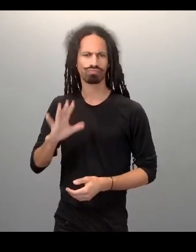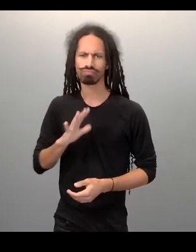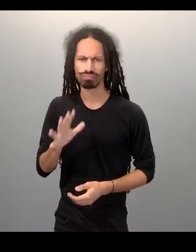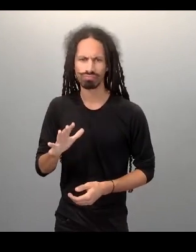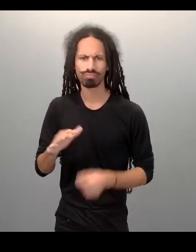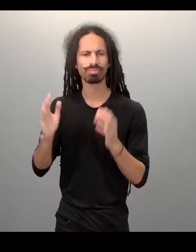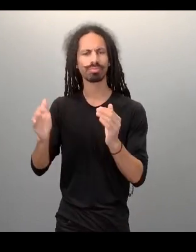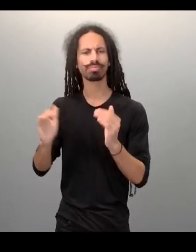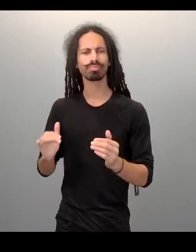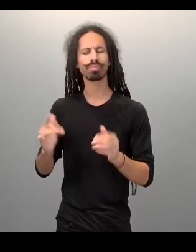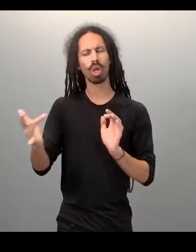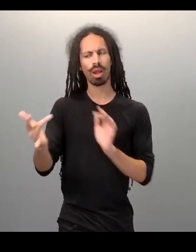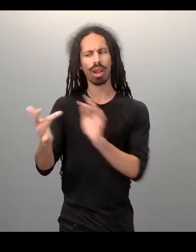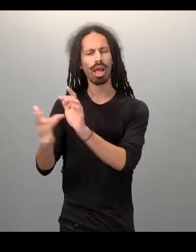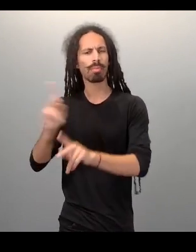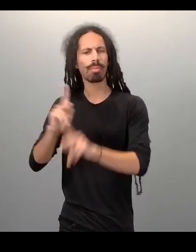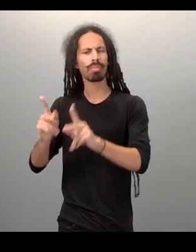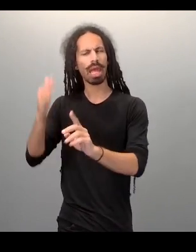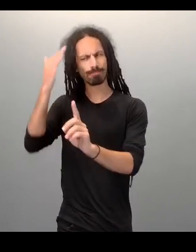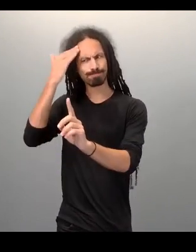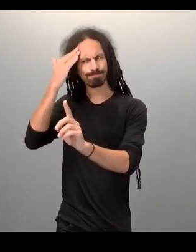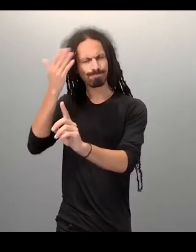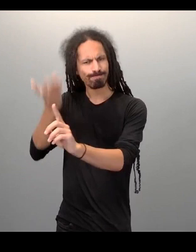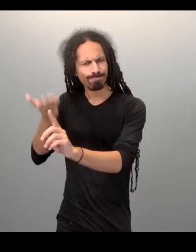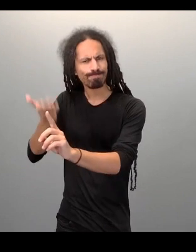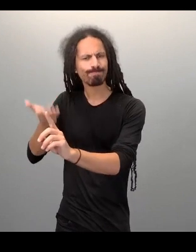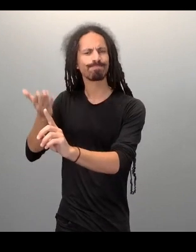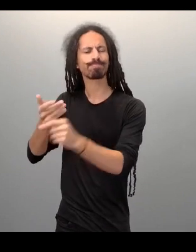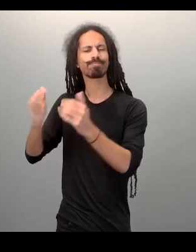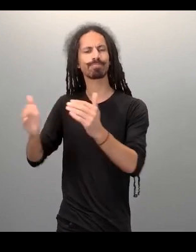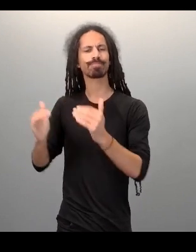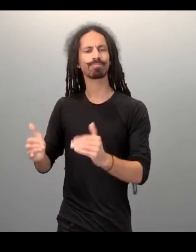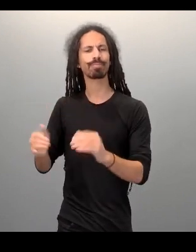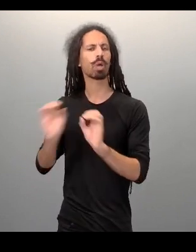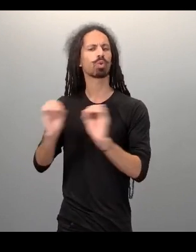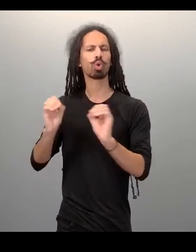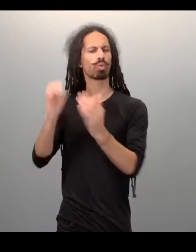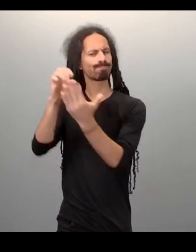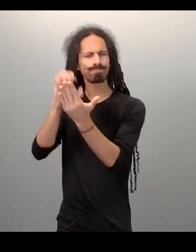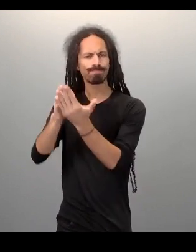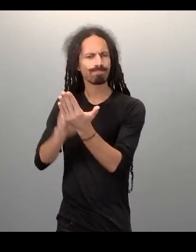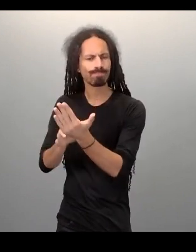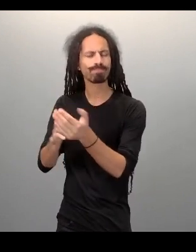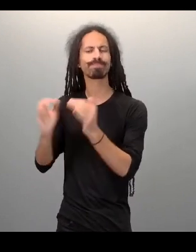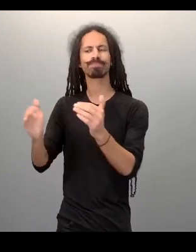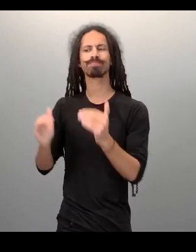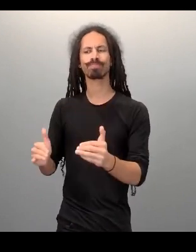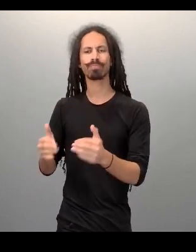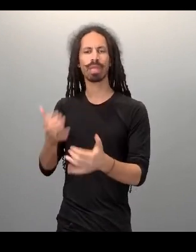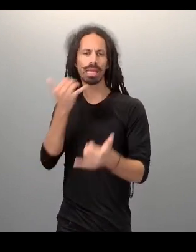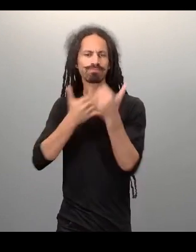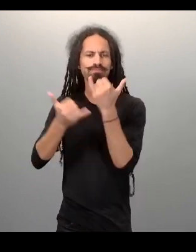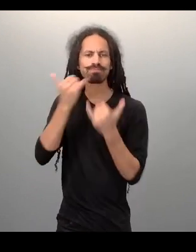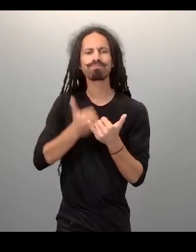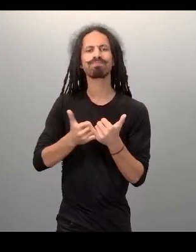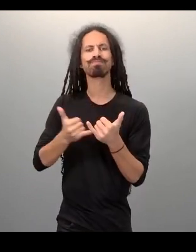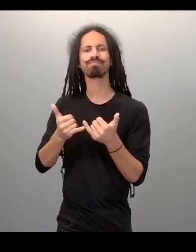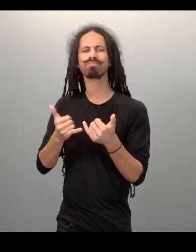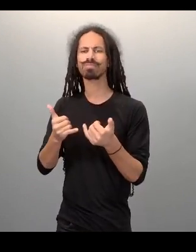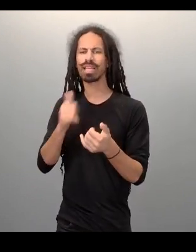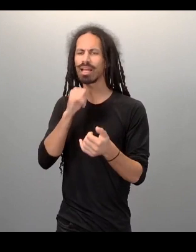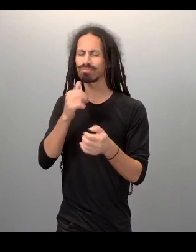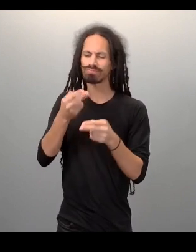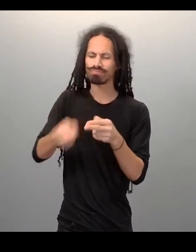to people you may know well, has no defined structure, and may have grammatical errors or incomplete or slang